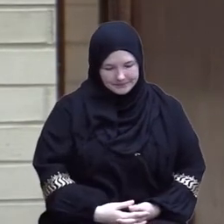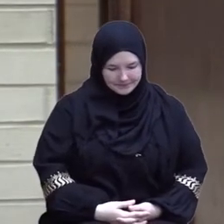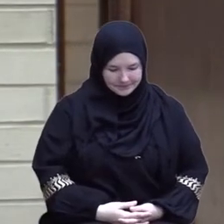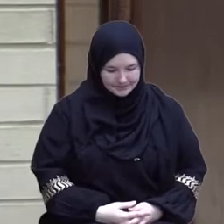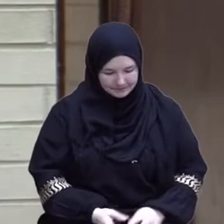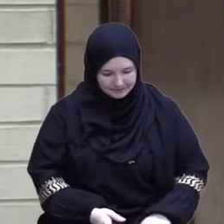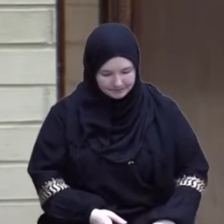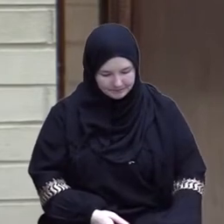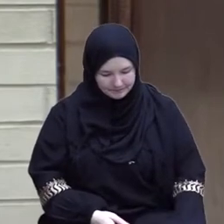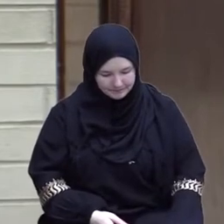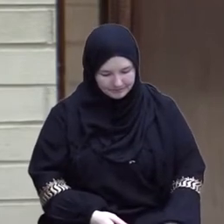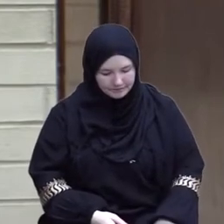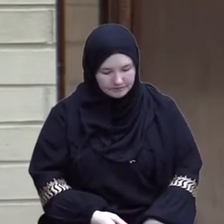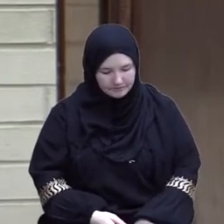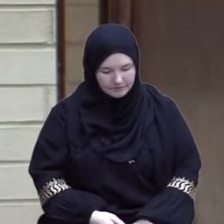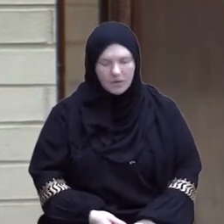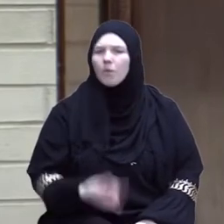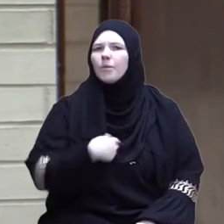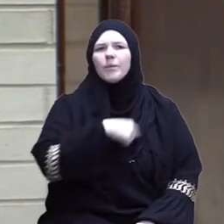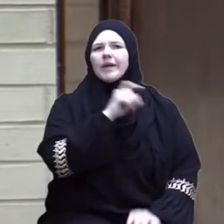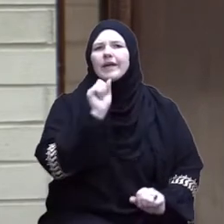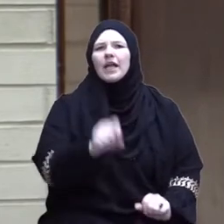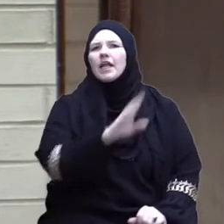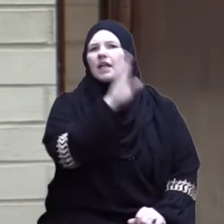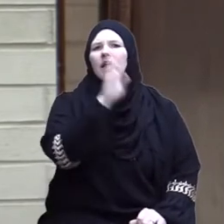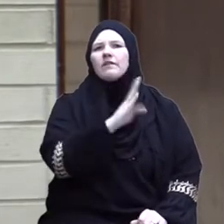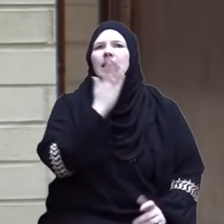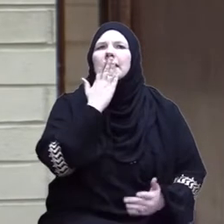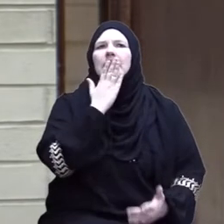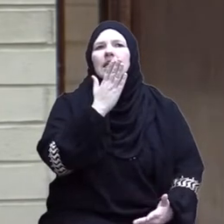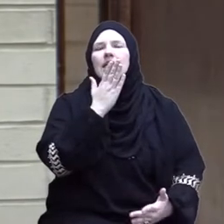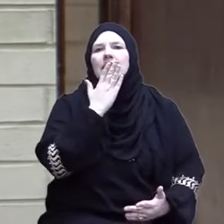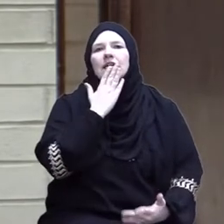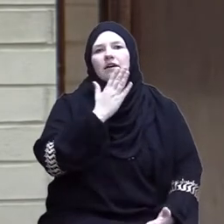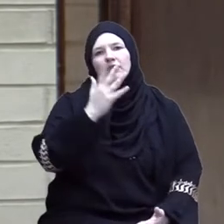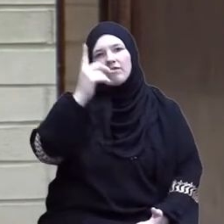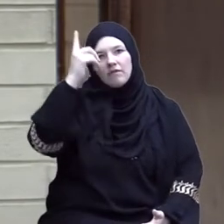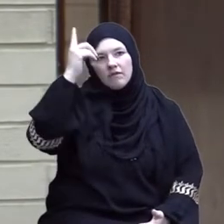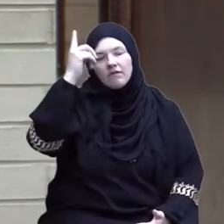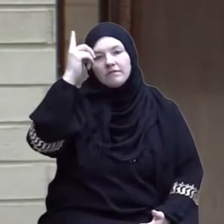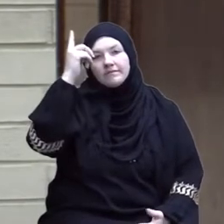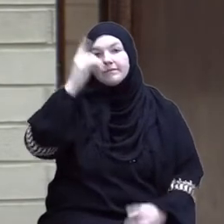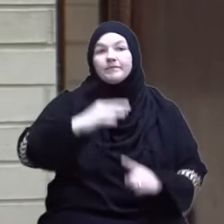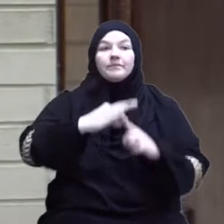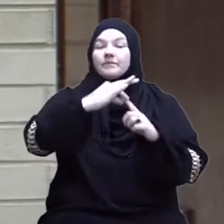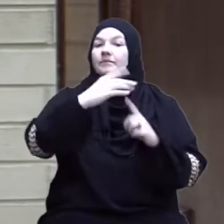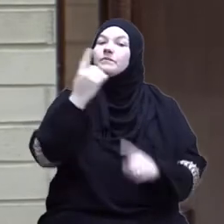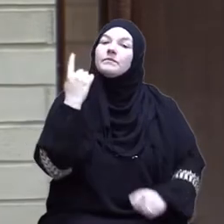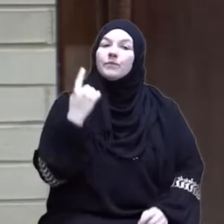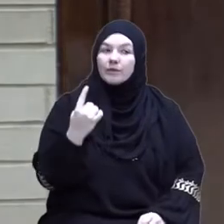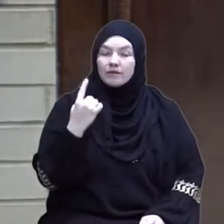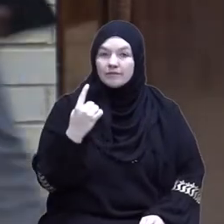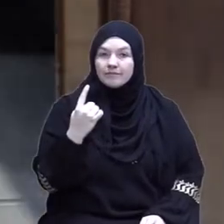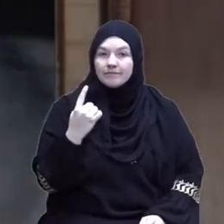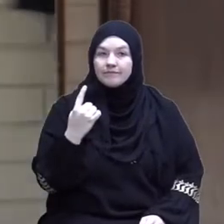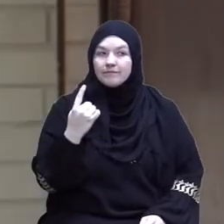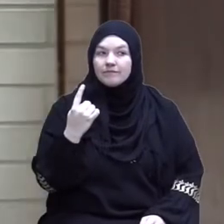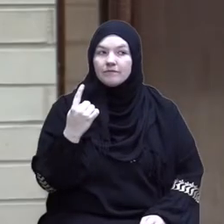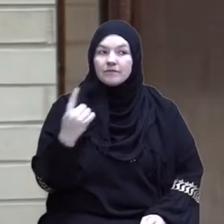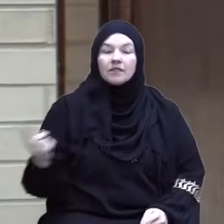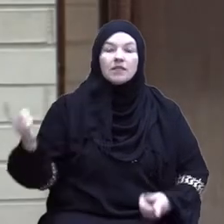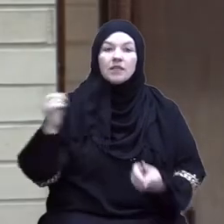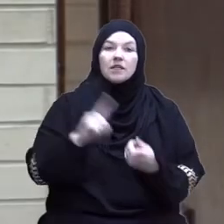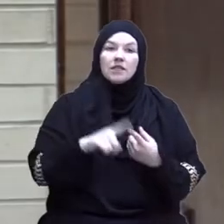Indeed, we can never thank Allah enough for anything, but for this one in particular, unless